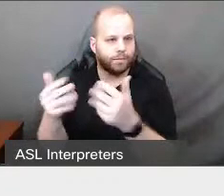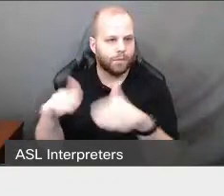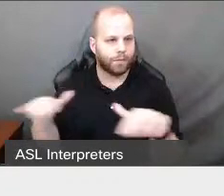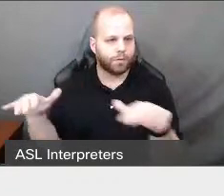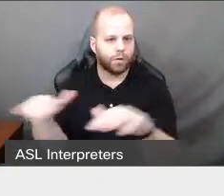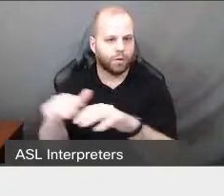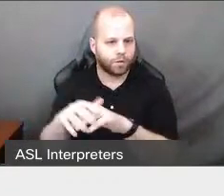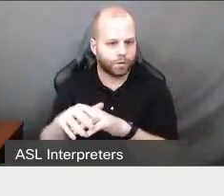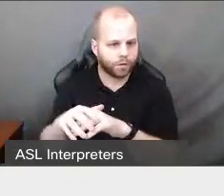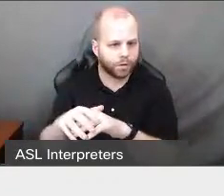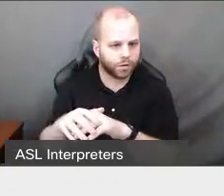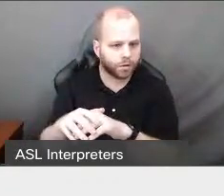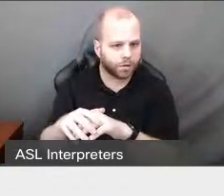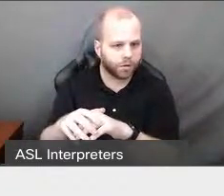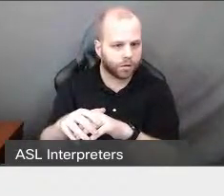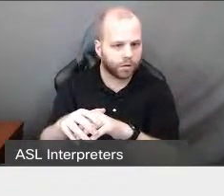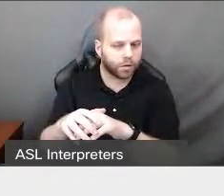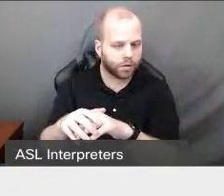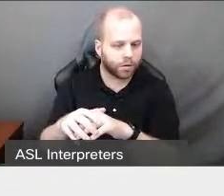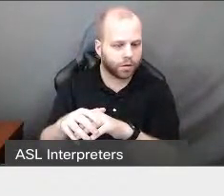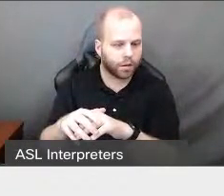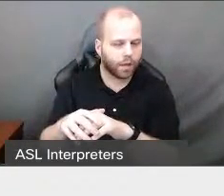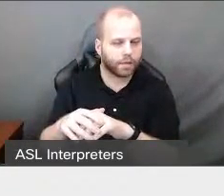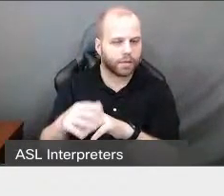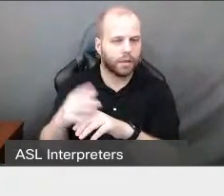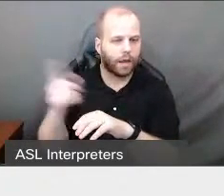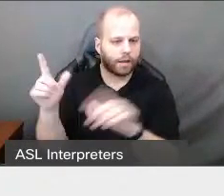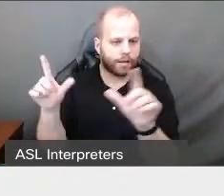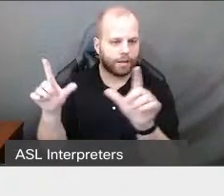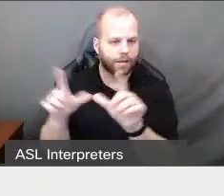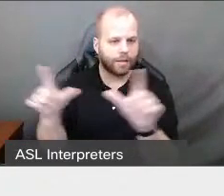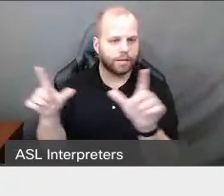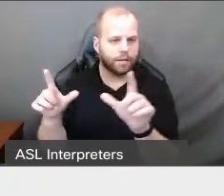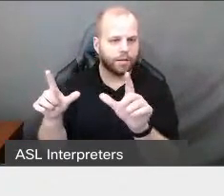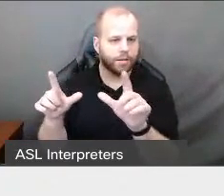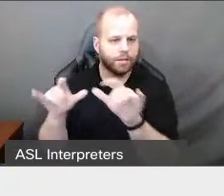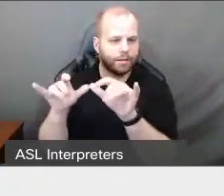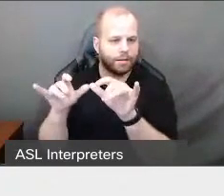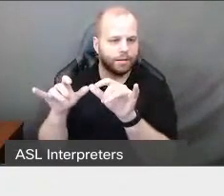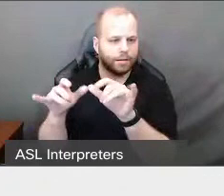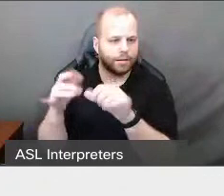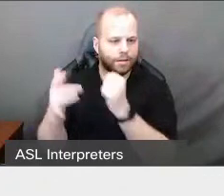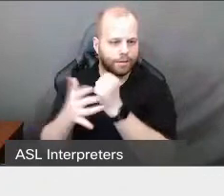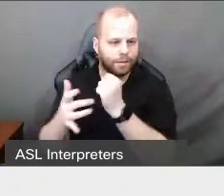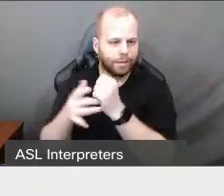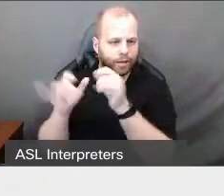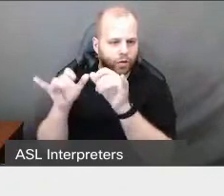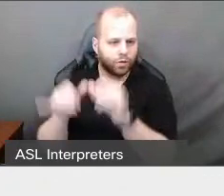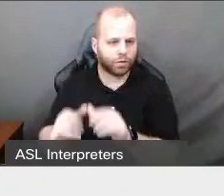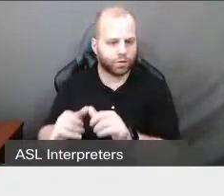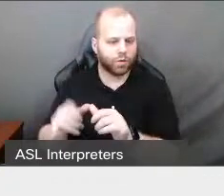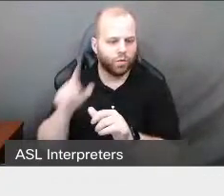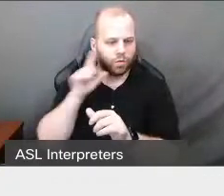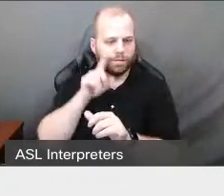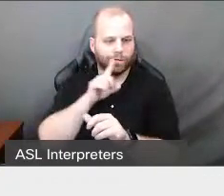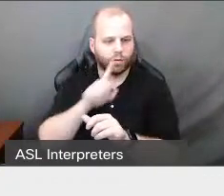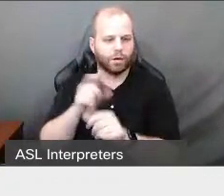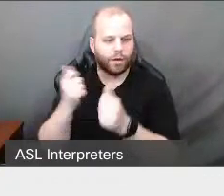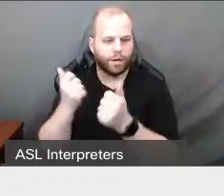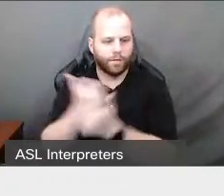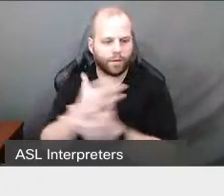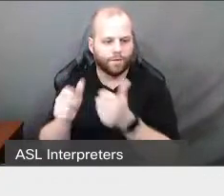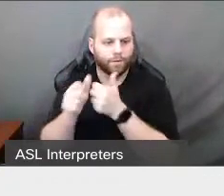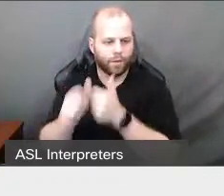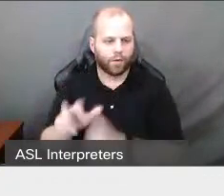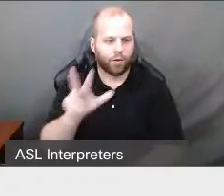report prepared by a licensed geotech engineer will be provided for all slopes that exceed 3 to 1. Vertical